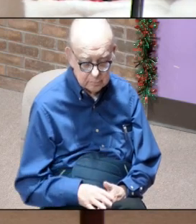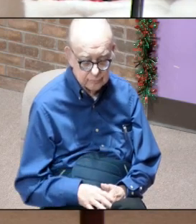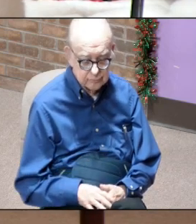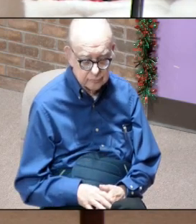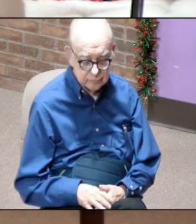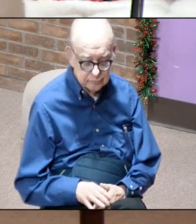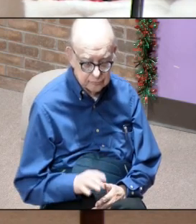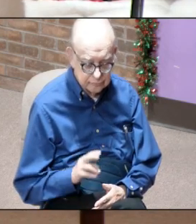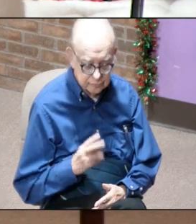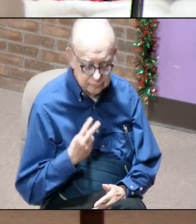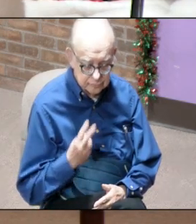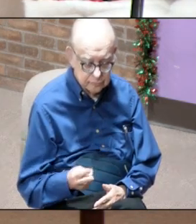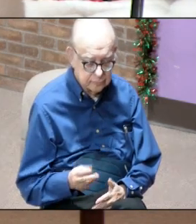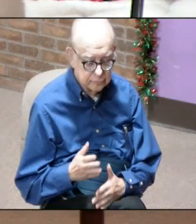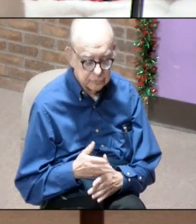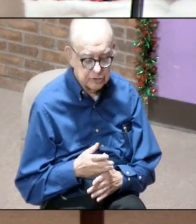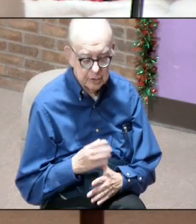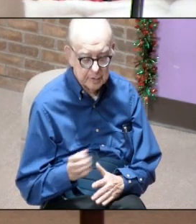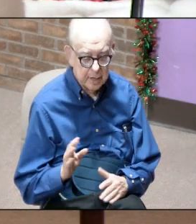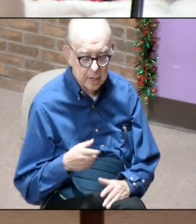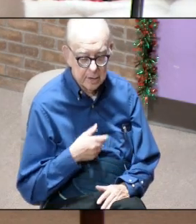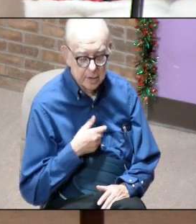Go look at Germany and Japan.